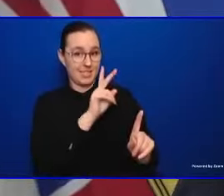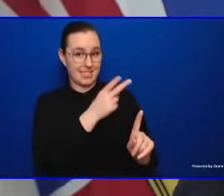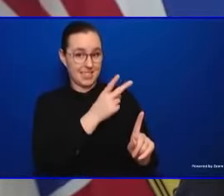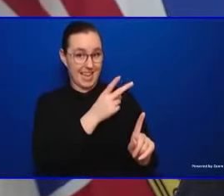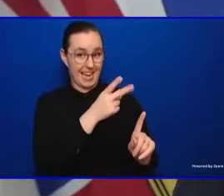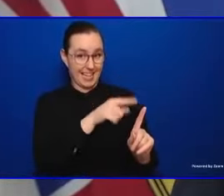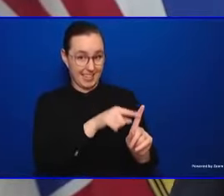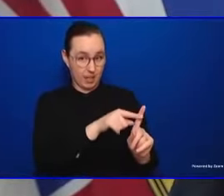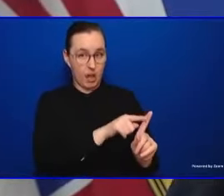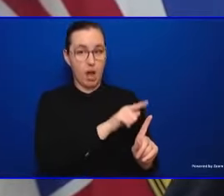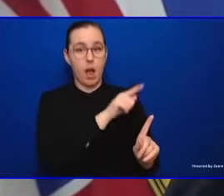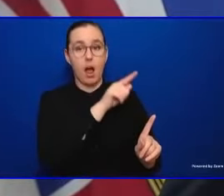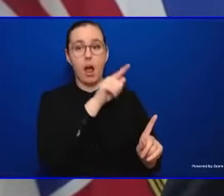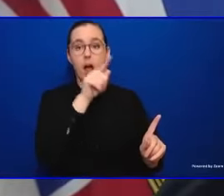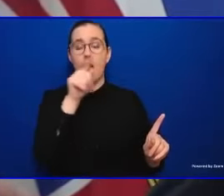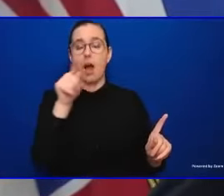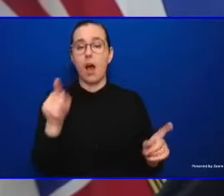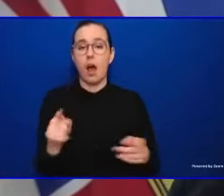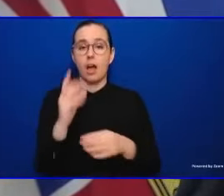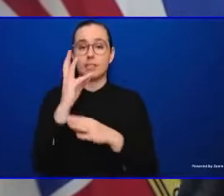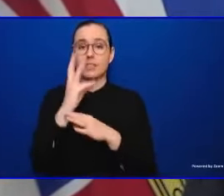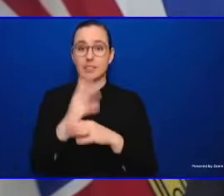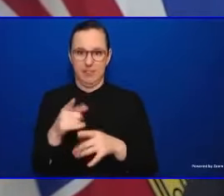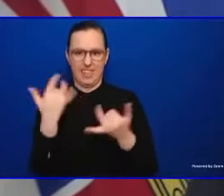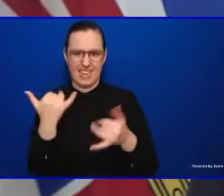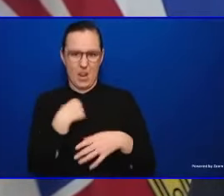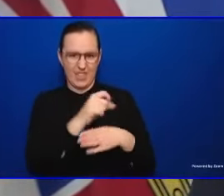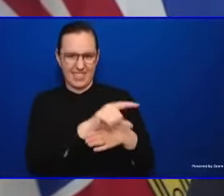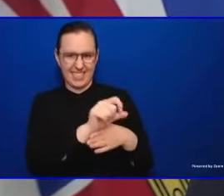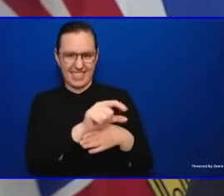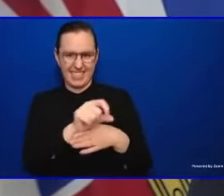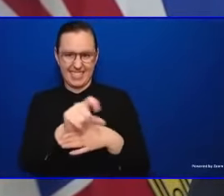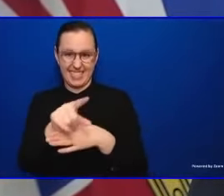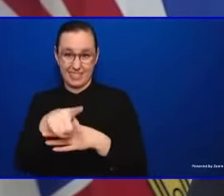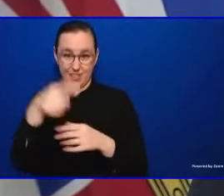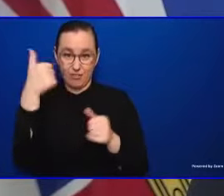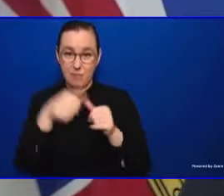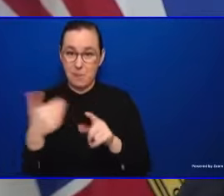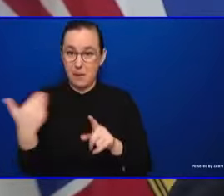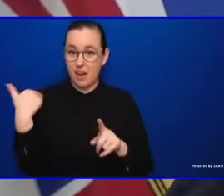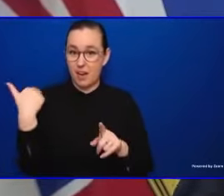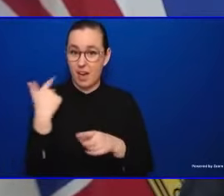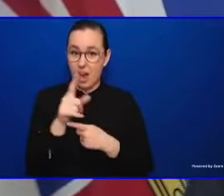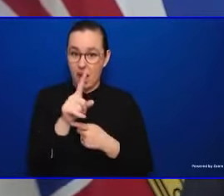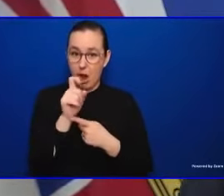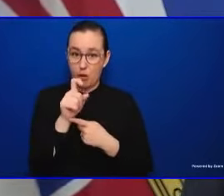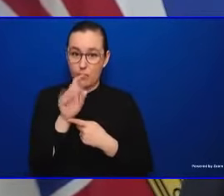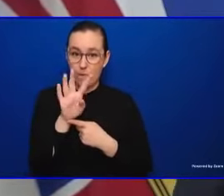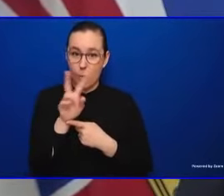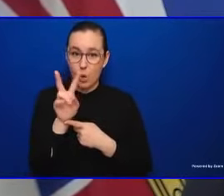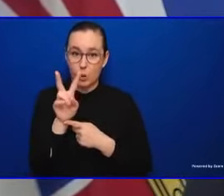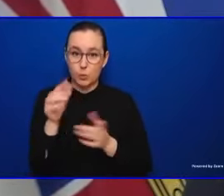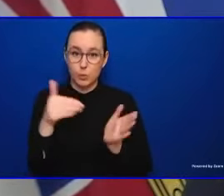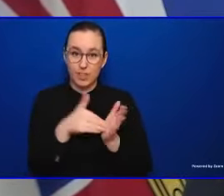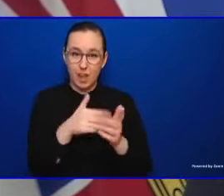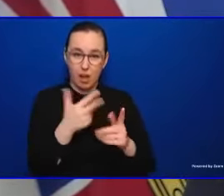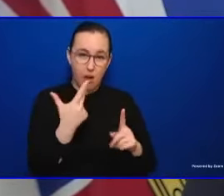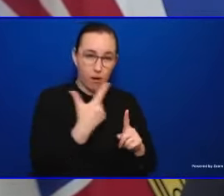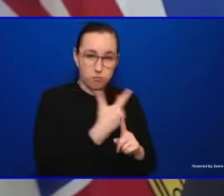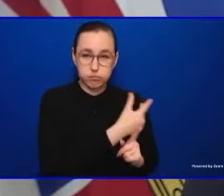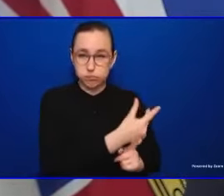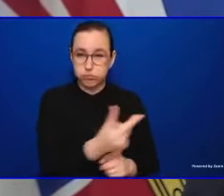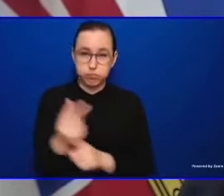142,000 vaccines administered in 3 days, 101,000 over the last 2 days, including yesterday at the Convention Center,